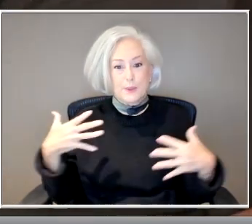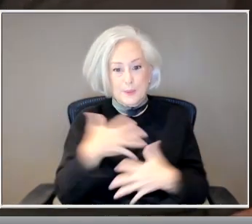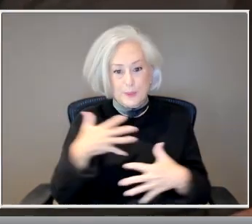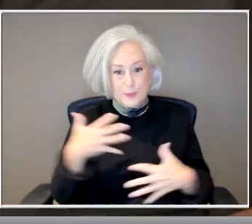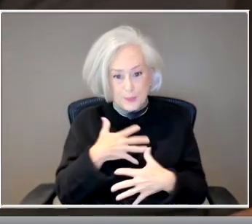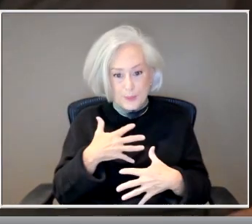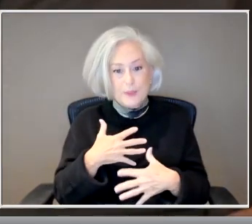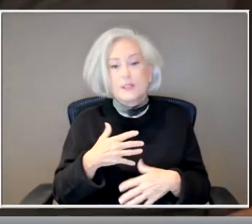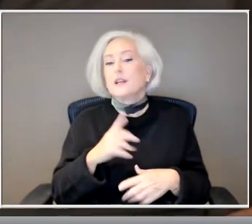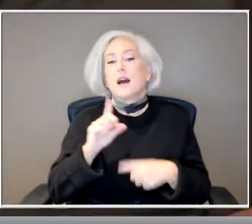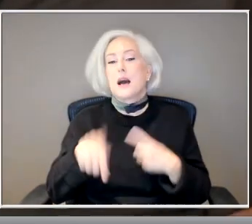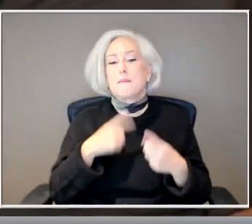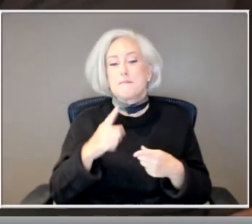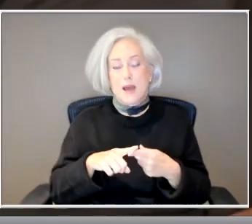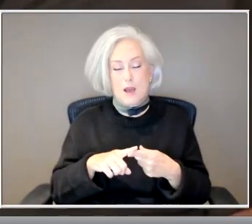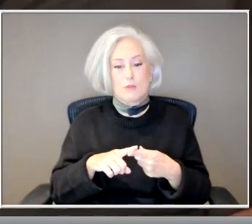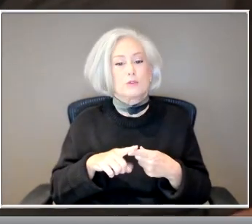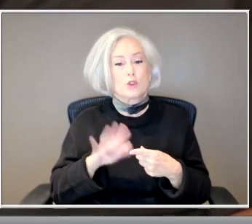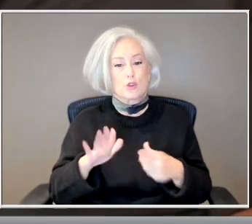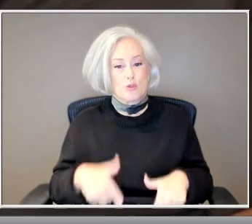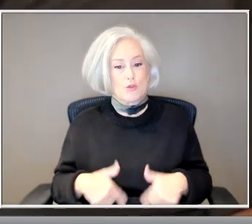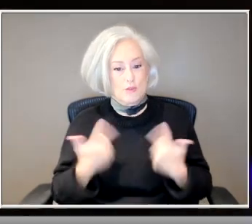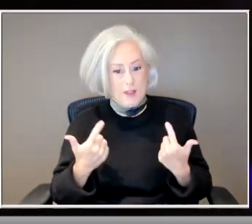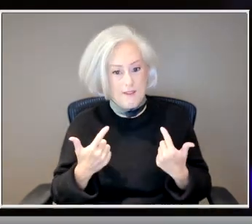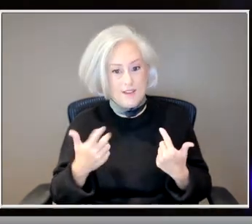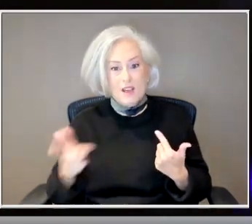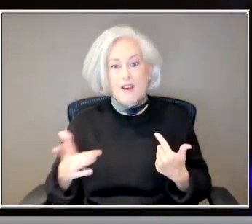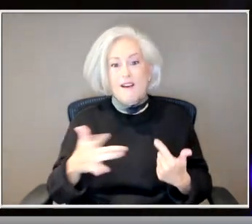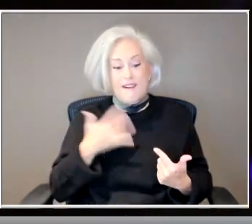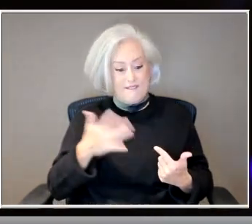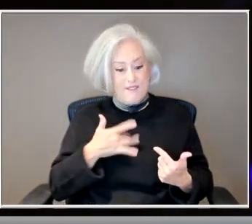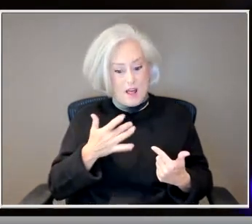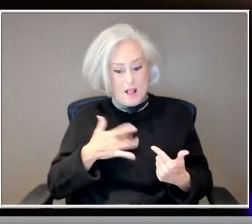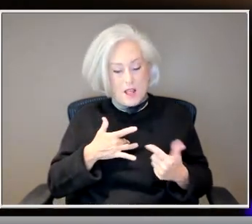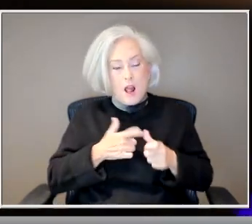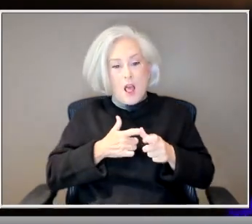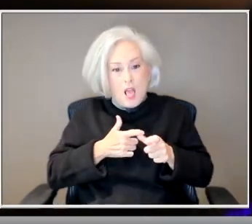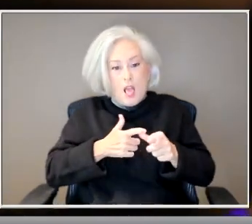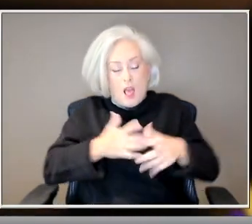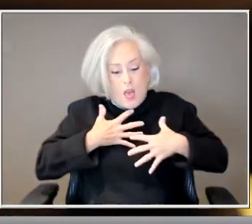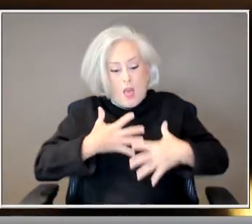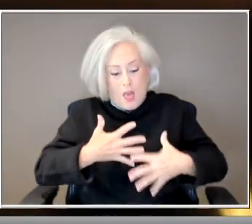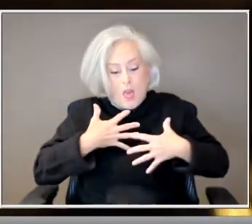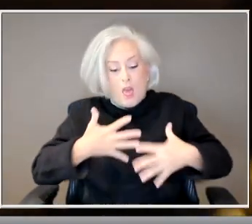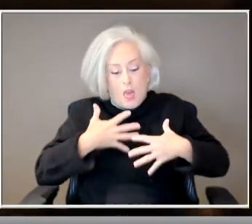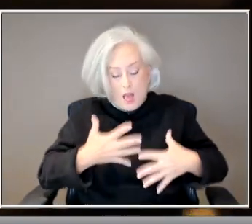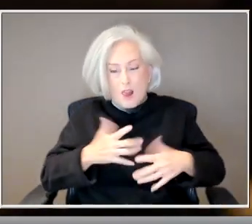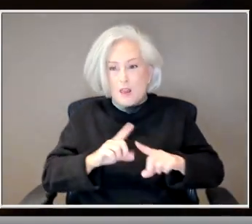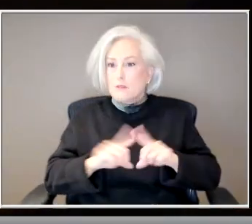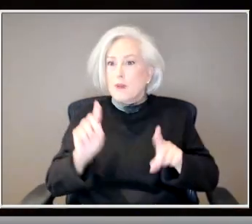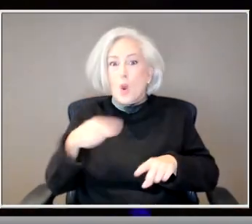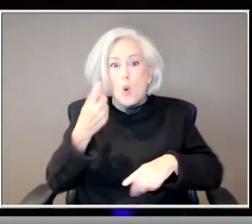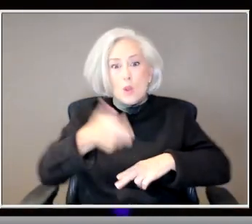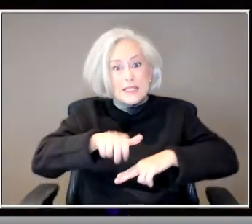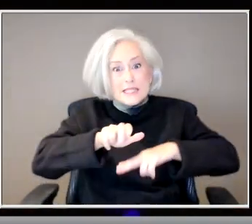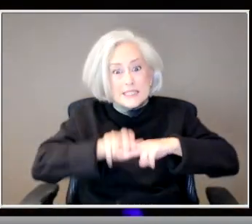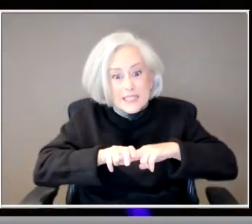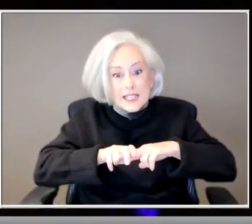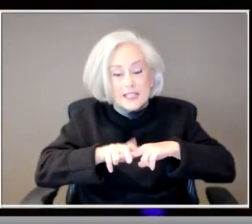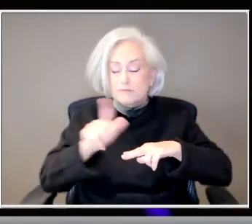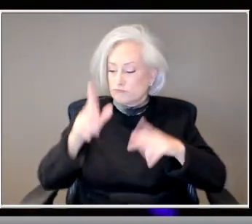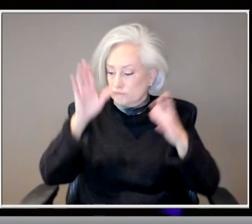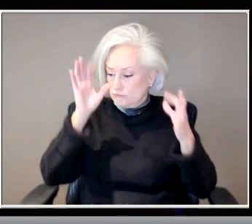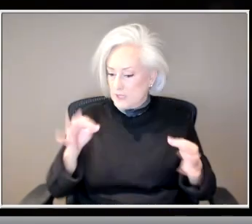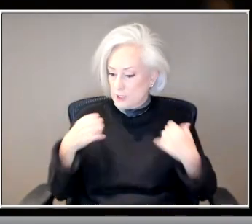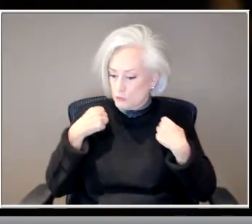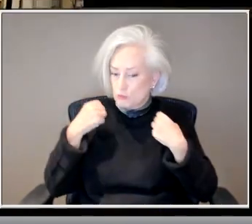felt like I was running a marathon even though I was sitting at the edge of my bed. She drove herself to the nearest emergency department. It was not affiliated